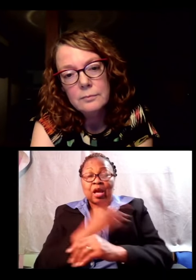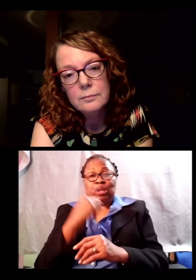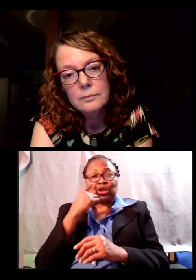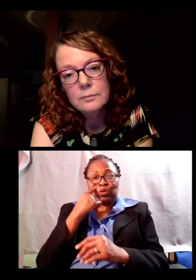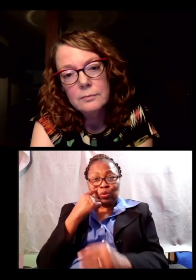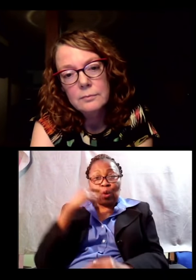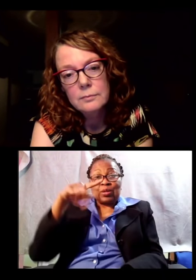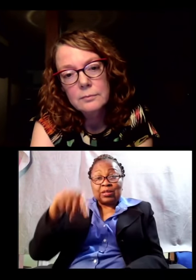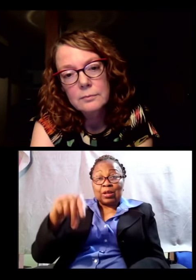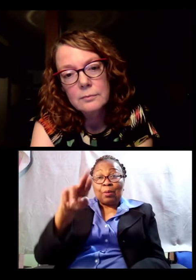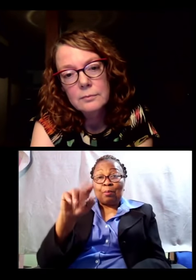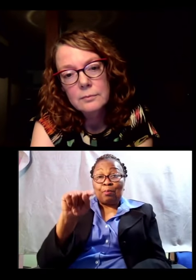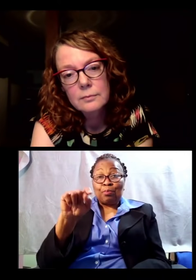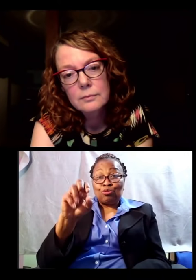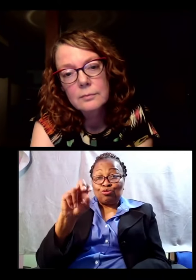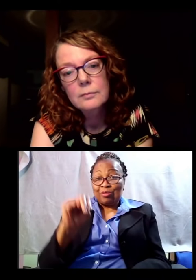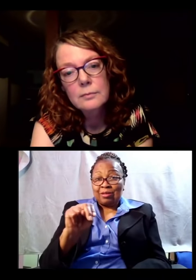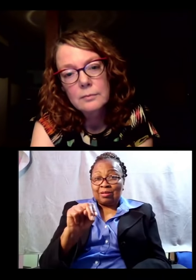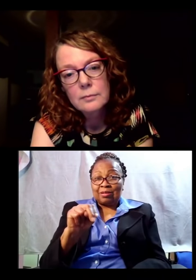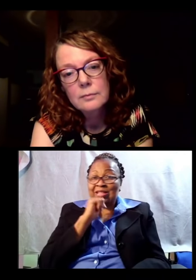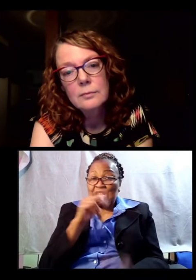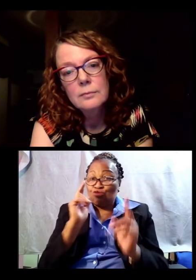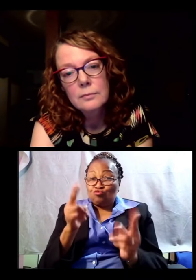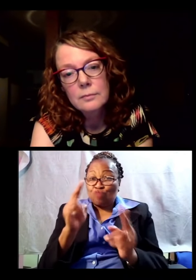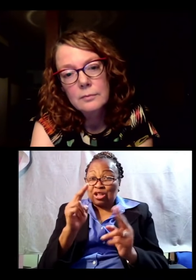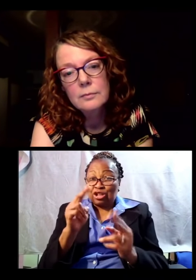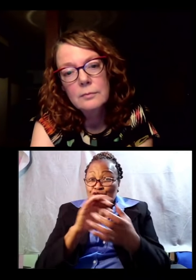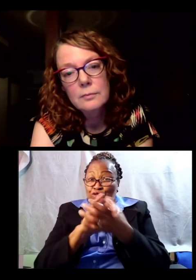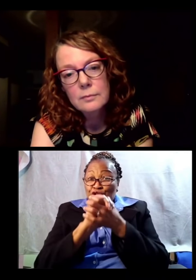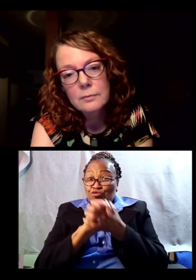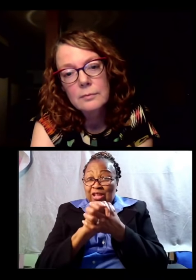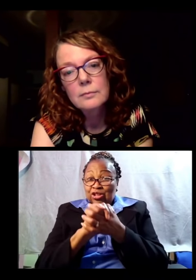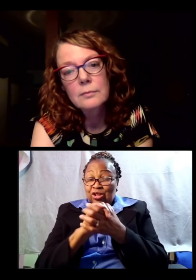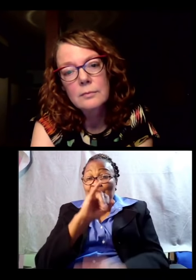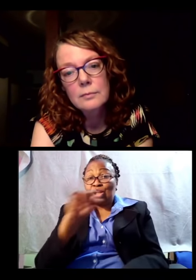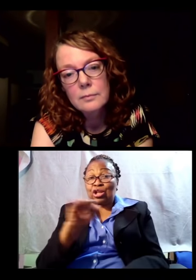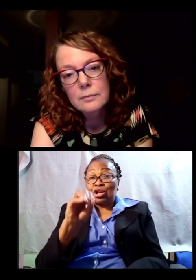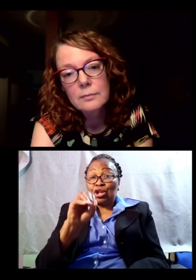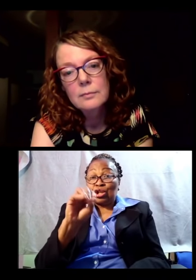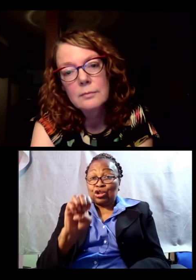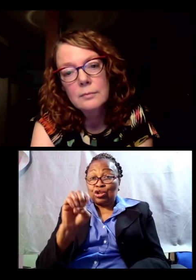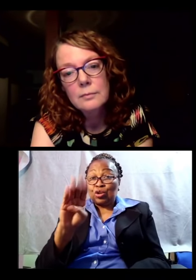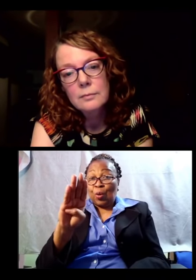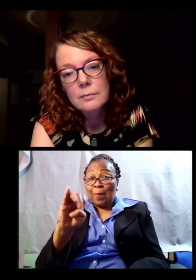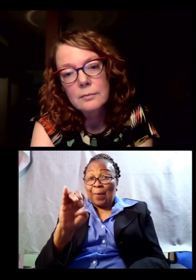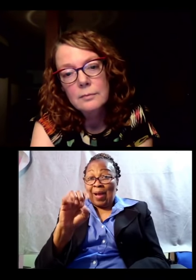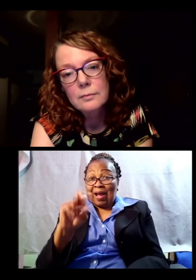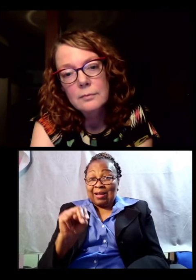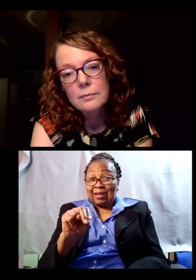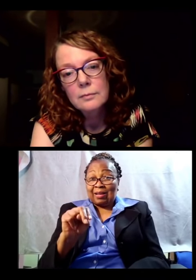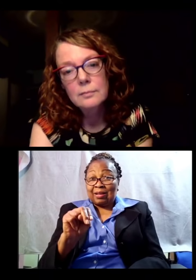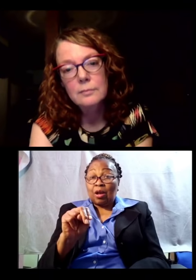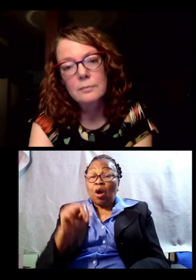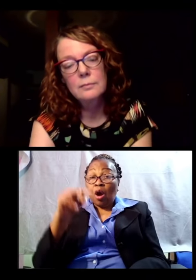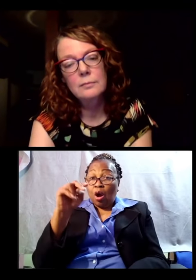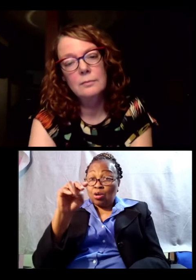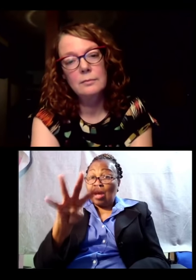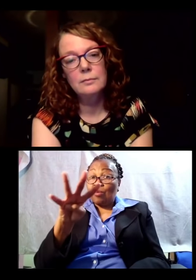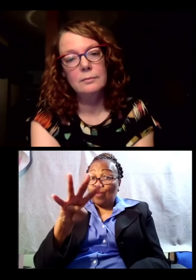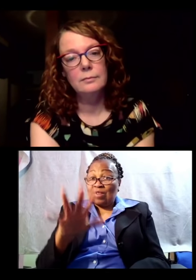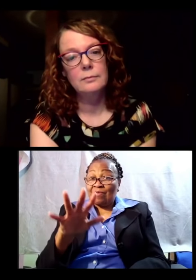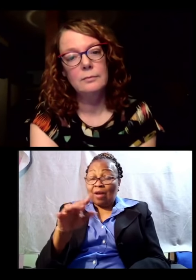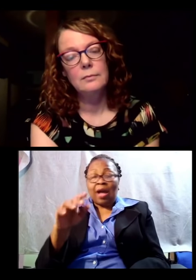not rushed to congratulate Joe Biden. He did with Trump because he saw